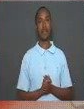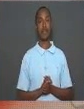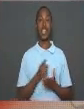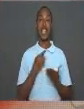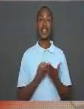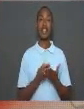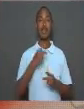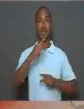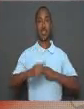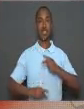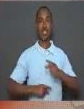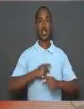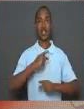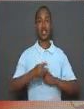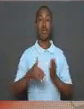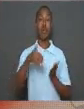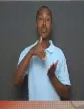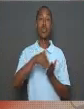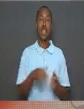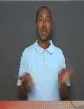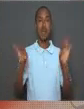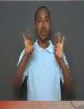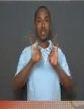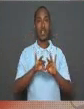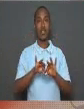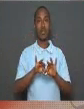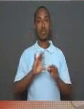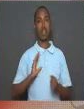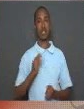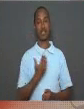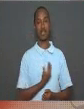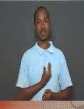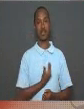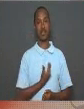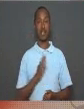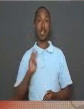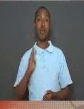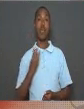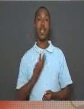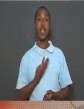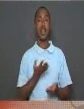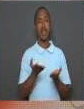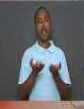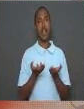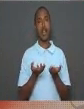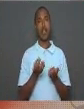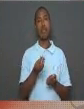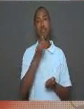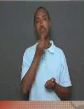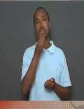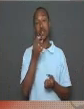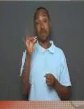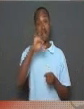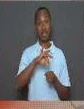This process is also important to us. We need to eat those